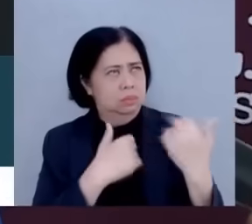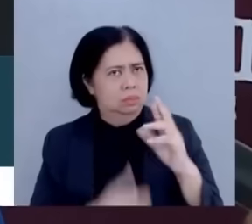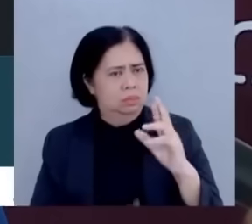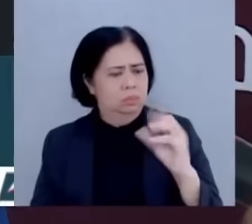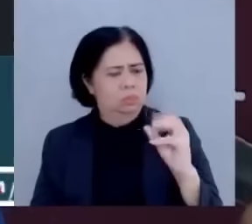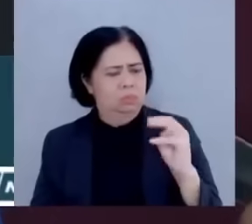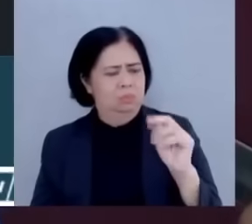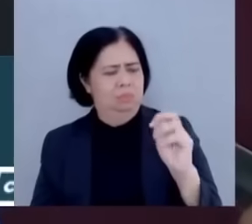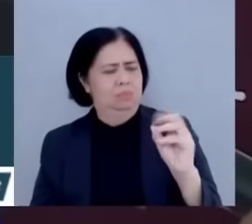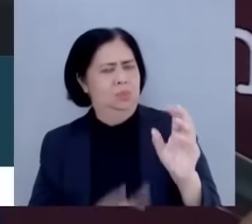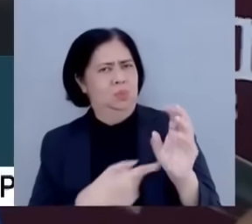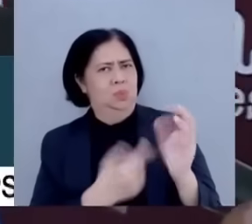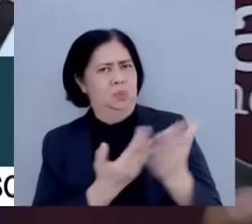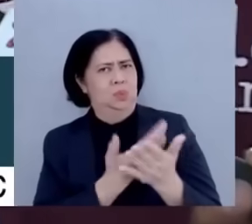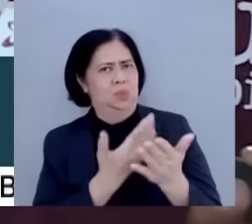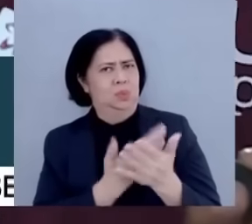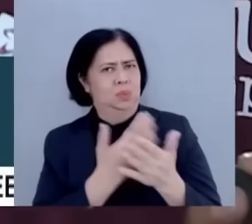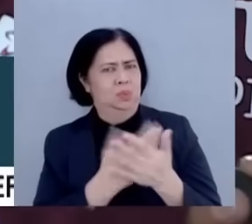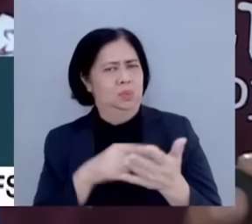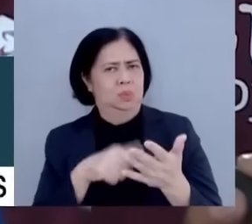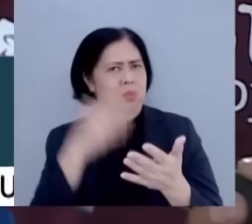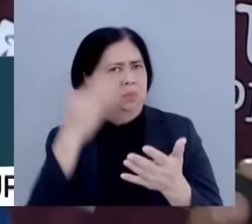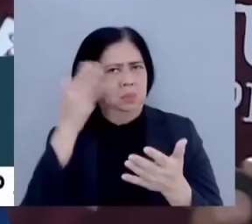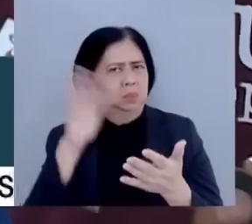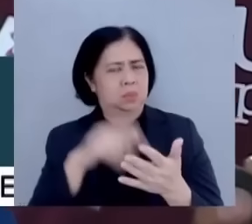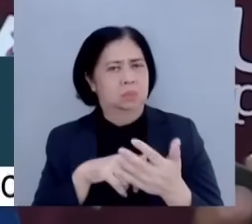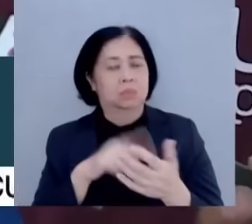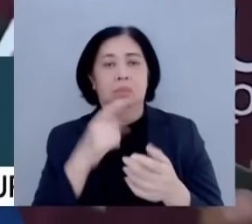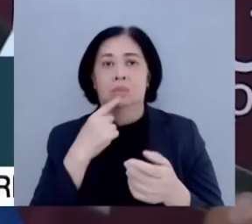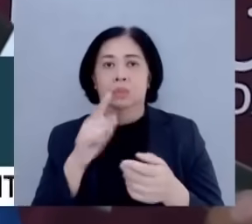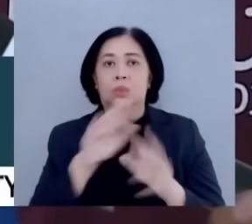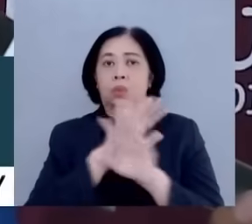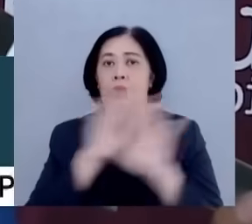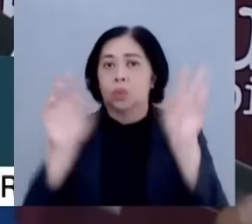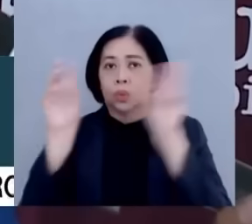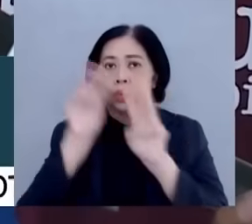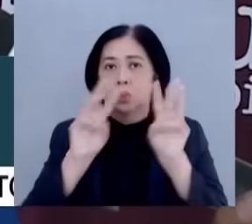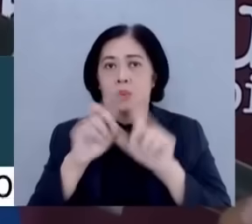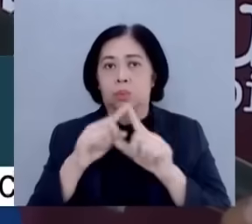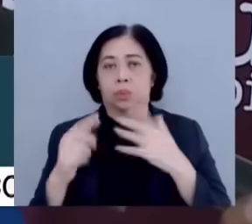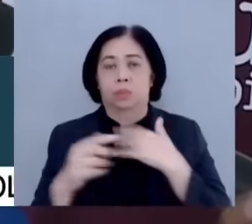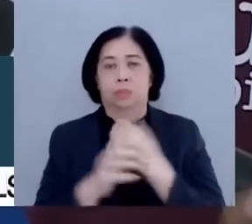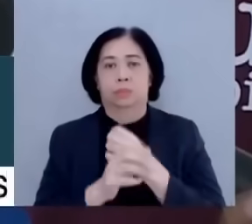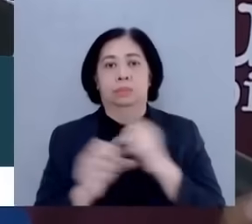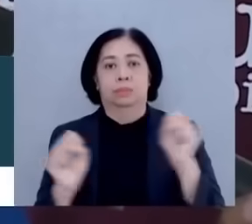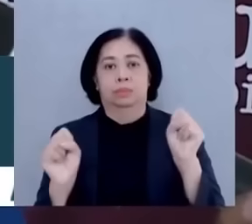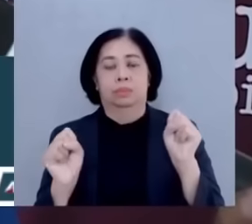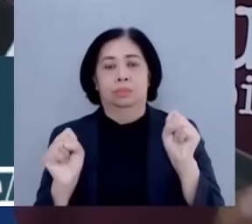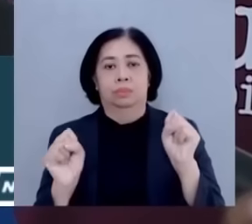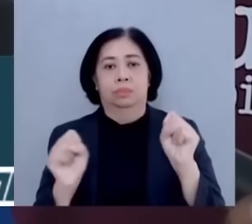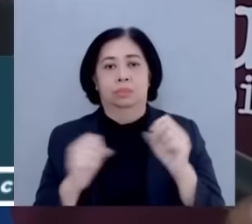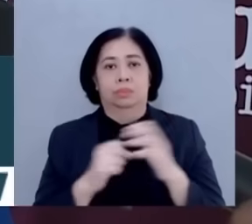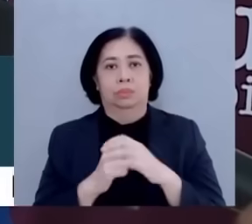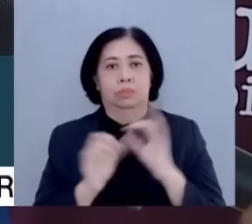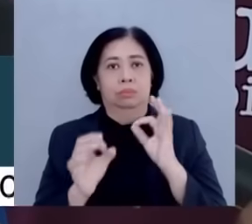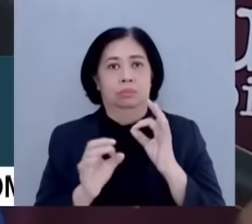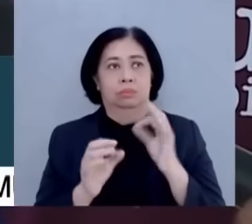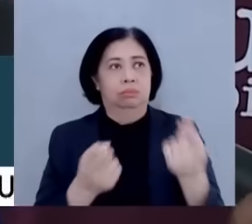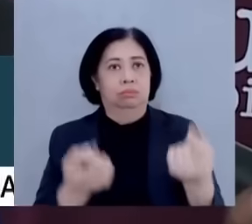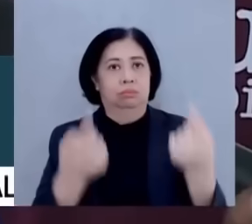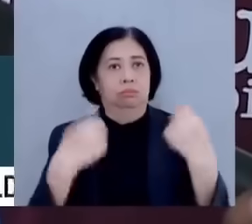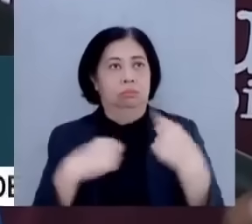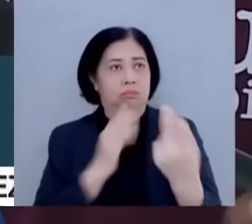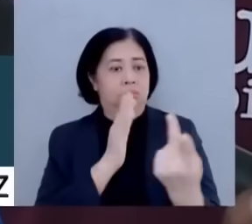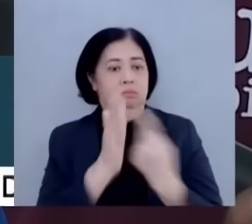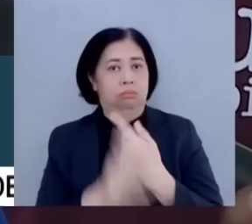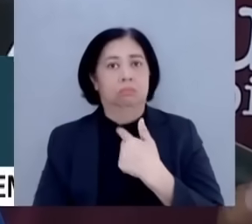is the third already. And I said, don't worry about my security. If they kill me, if I